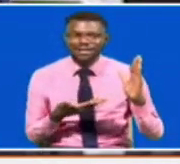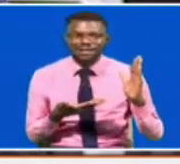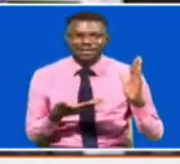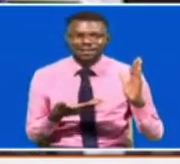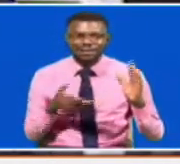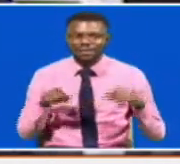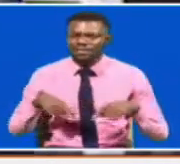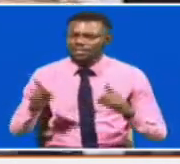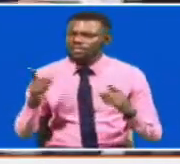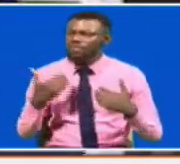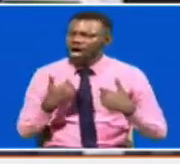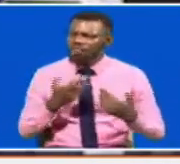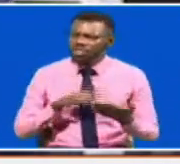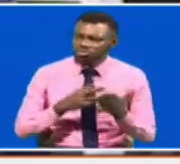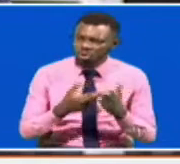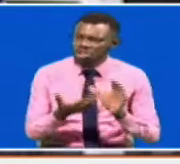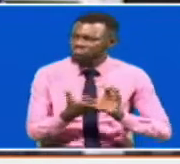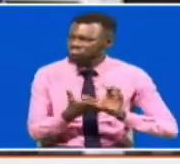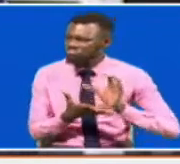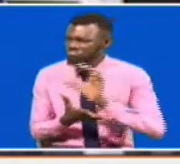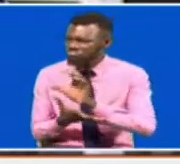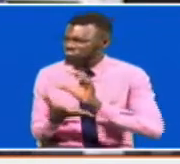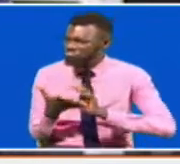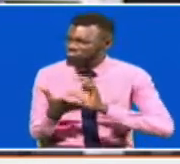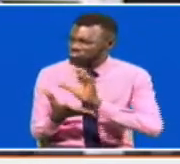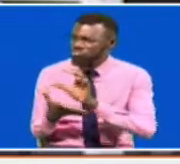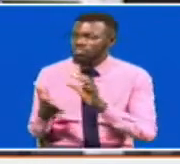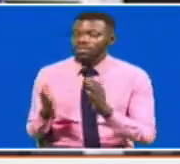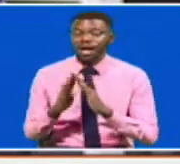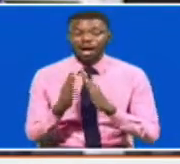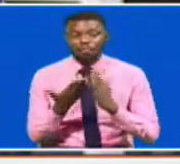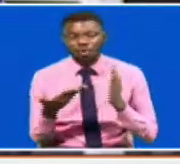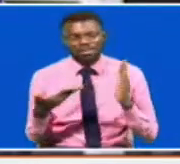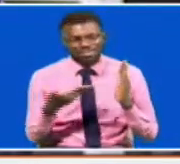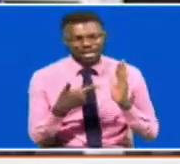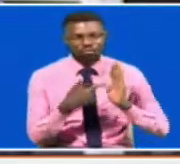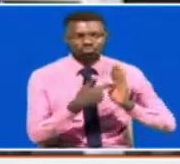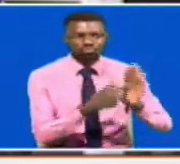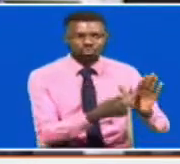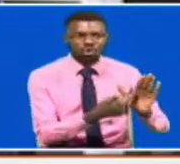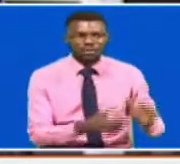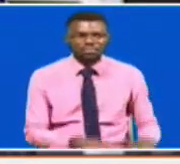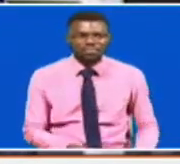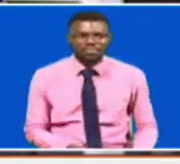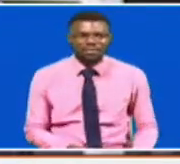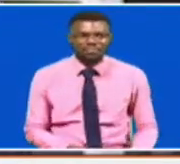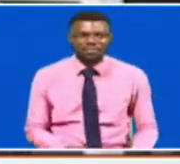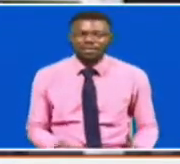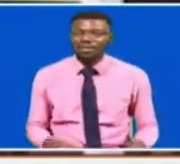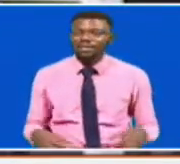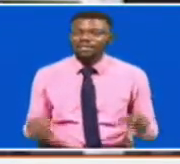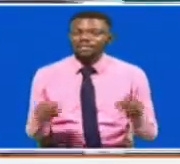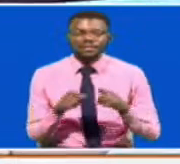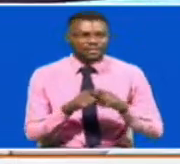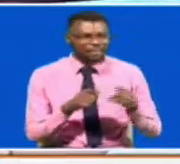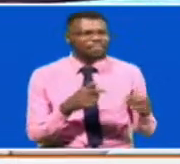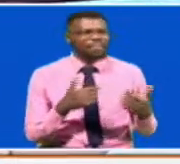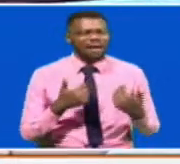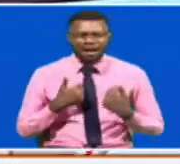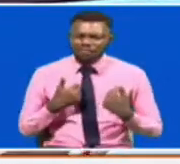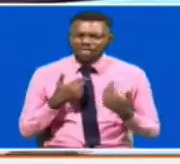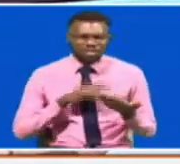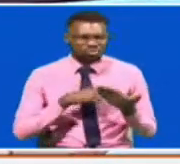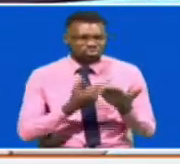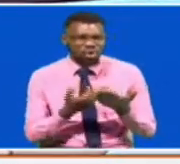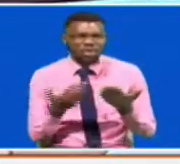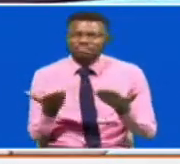had resources. They were flying in resources, crazy resources. I've said in the book, yeah. You know, there was, the resources had controlled been put. Controlled by Muhoho Kenyatta. The resources